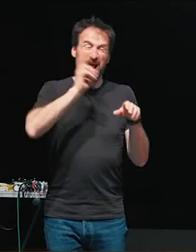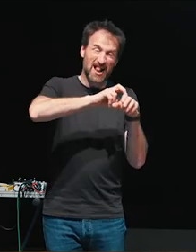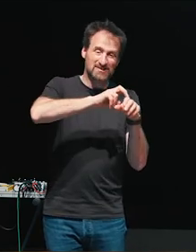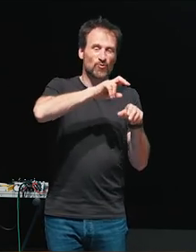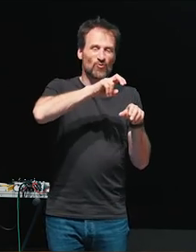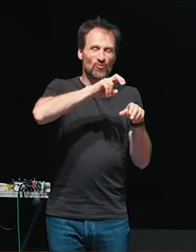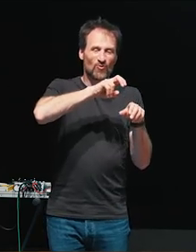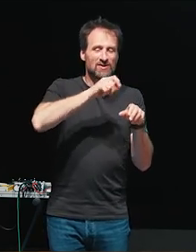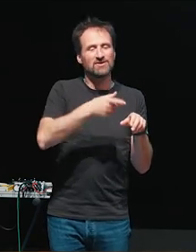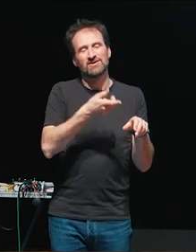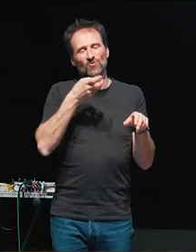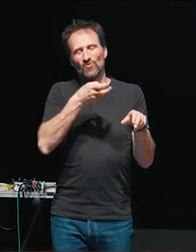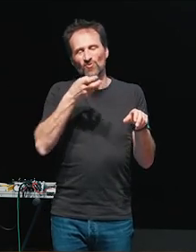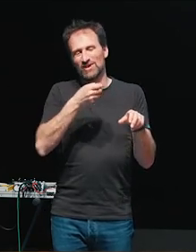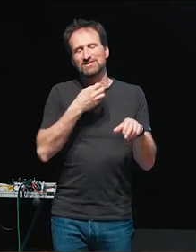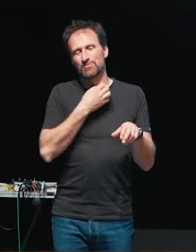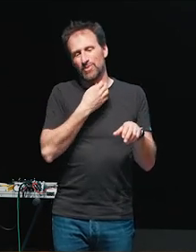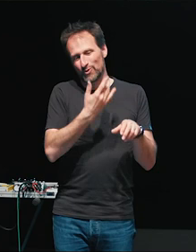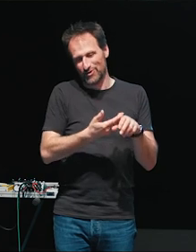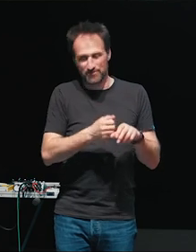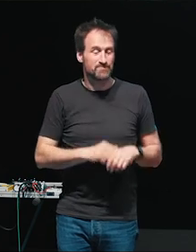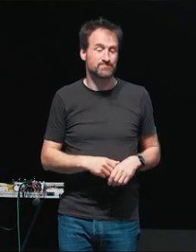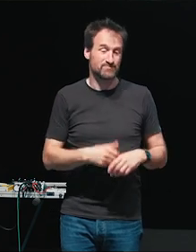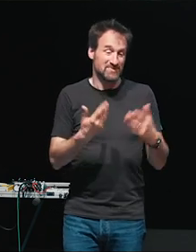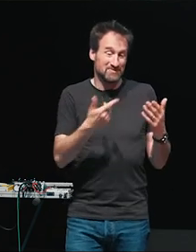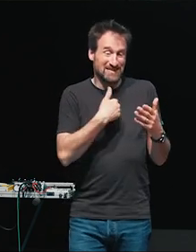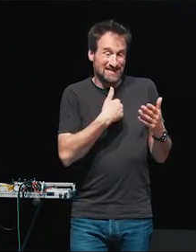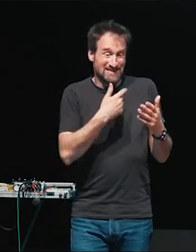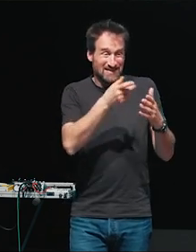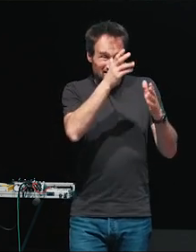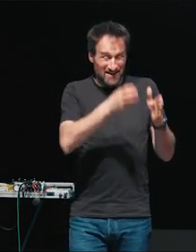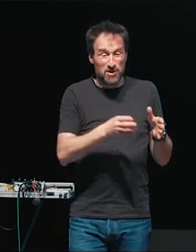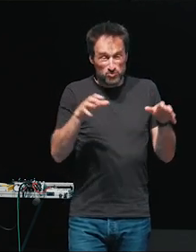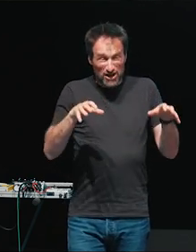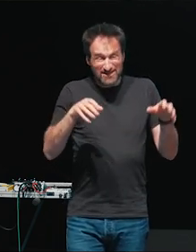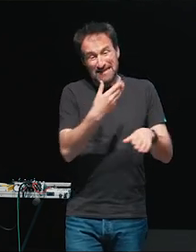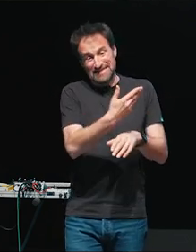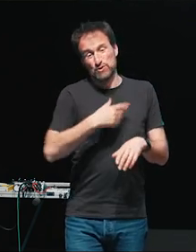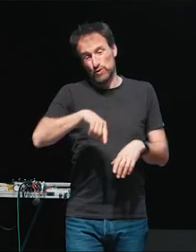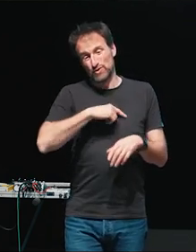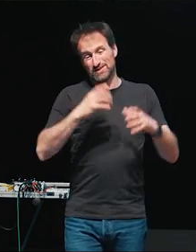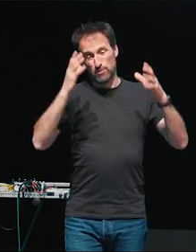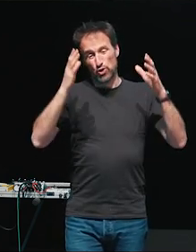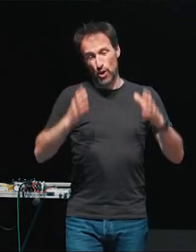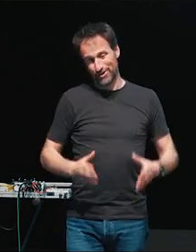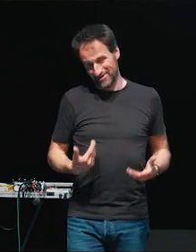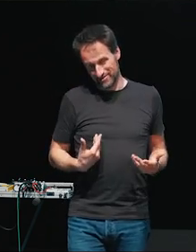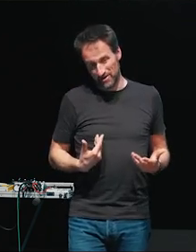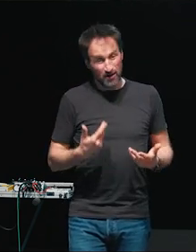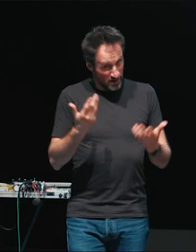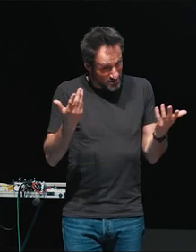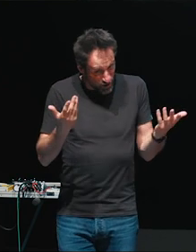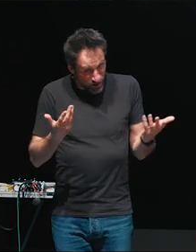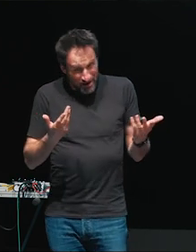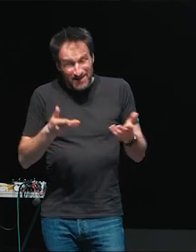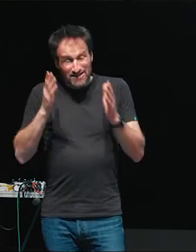monolith. So microservices best practices. So we found out, no, serverless is out of the question, and